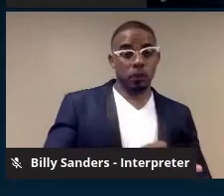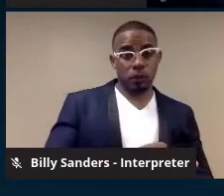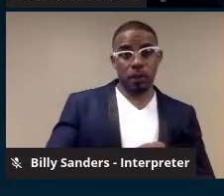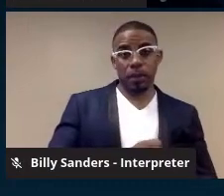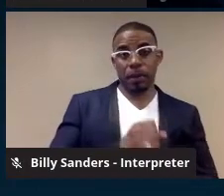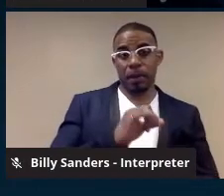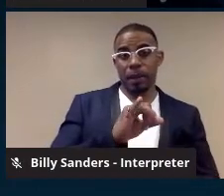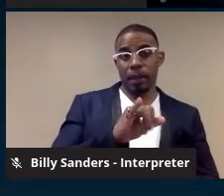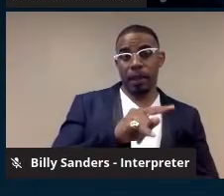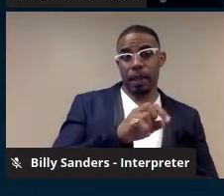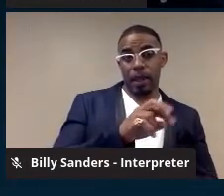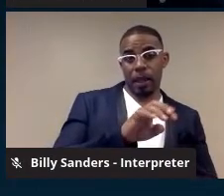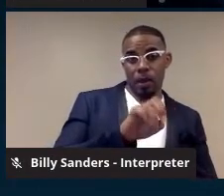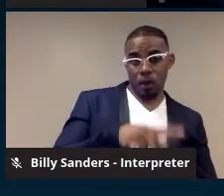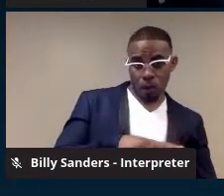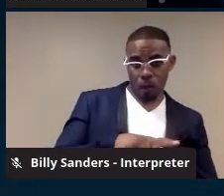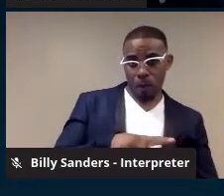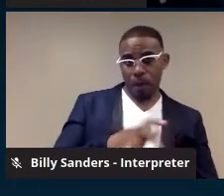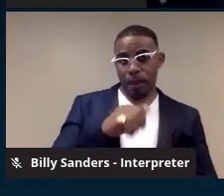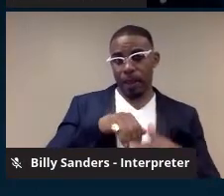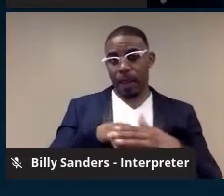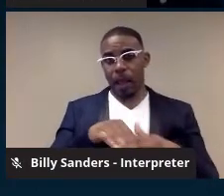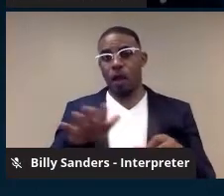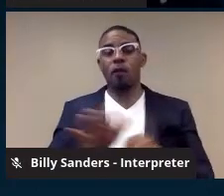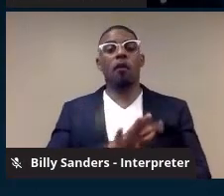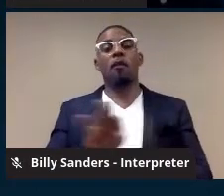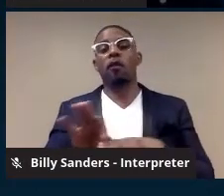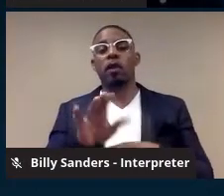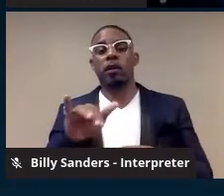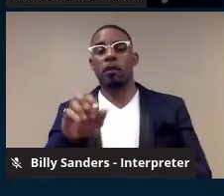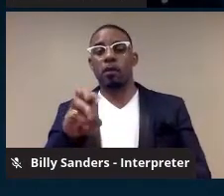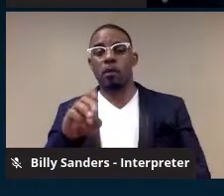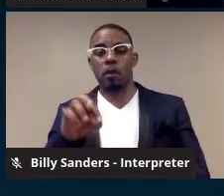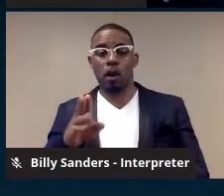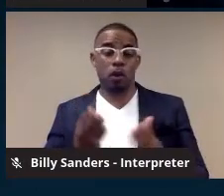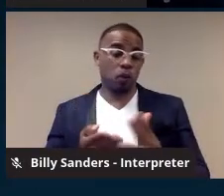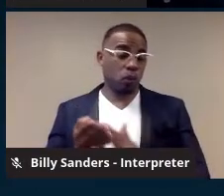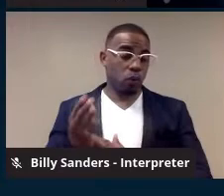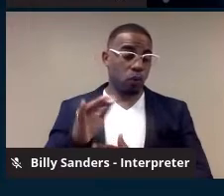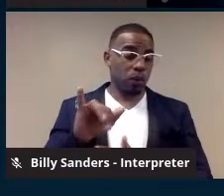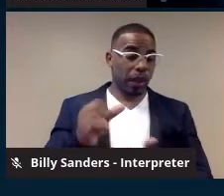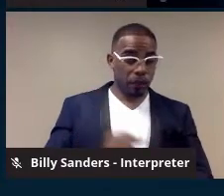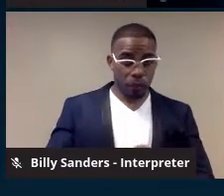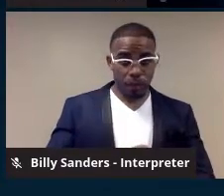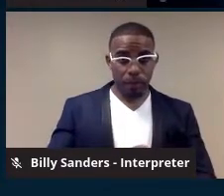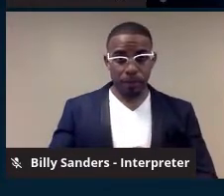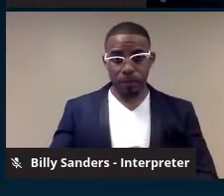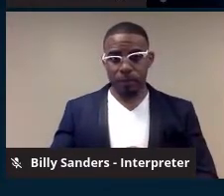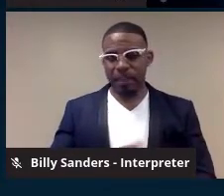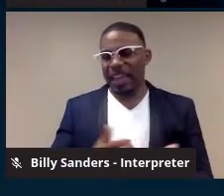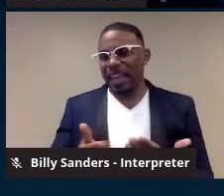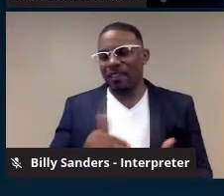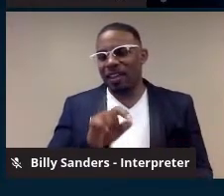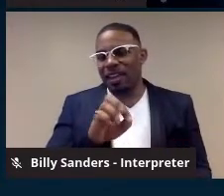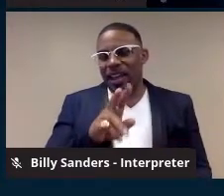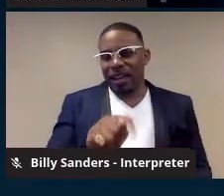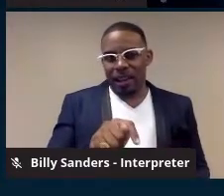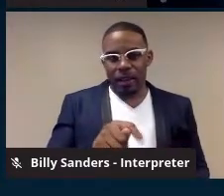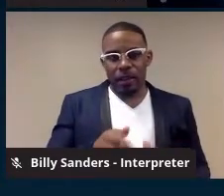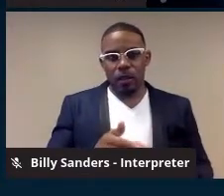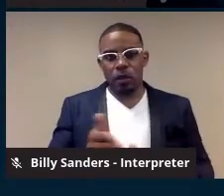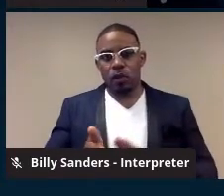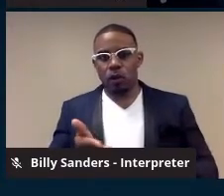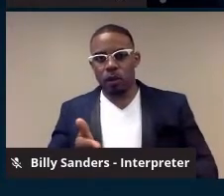the WebAssembly code can access the full functionality of the browser via JavaScript. So all this .NET code that you're executing